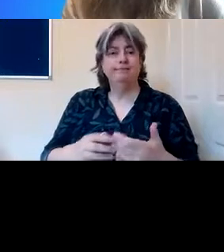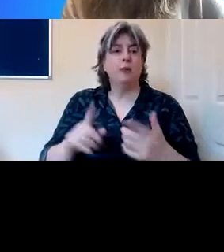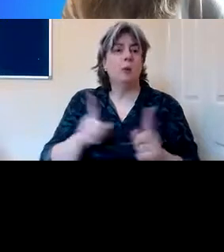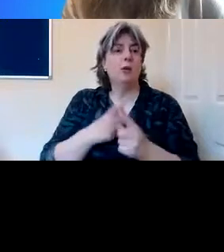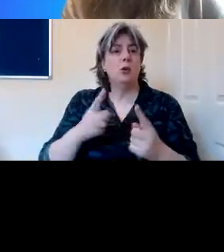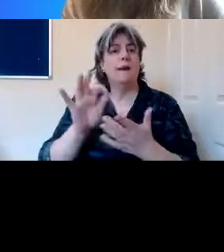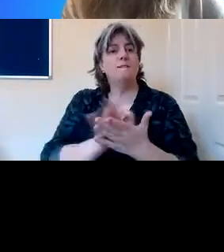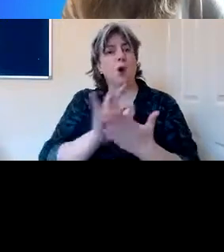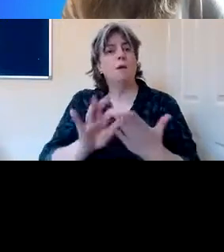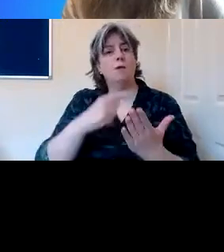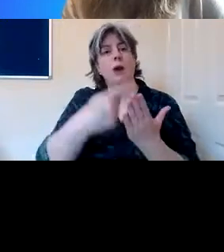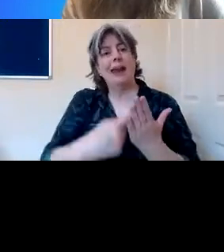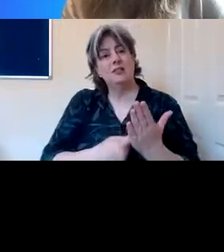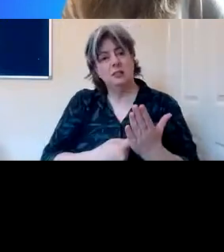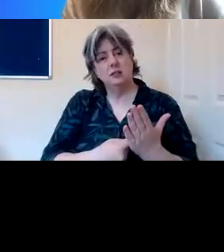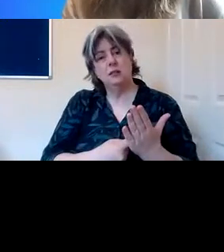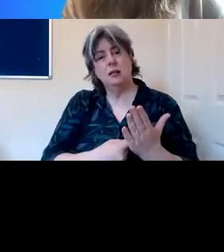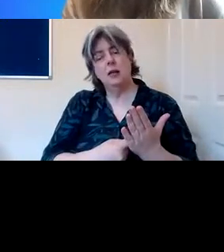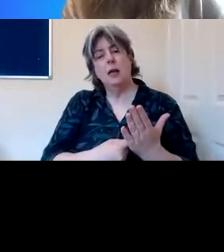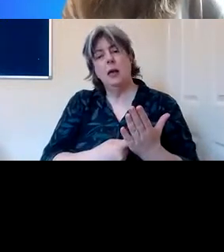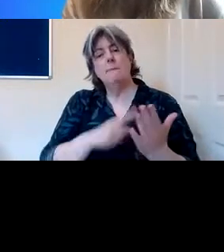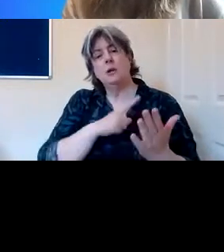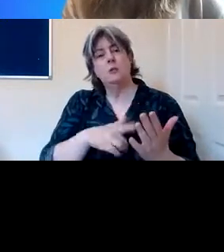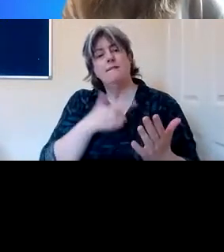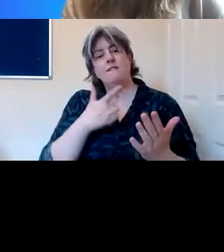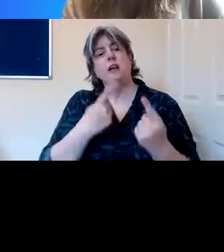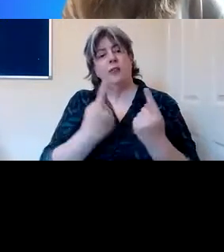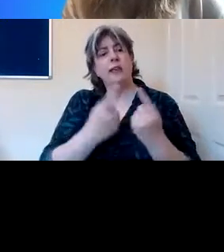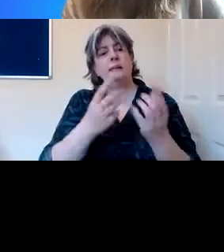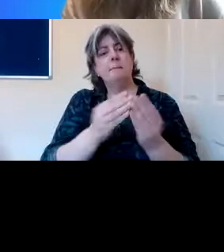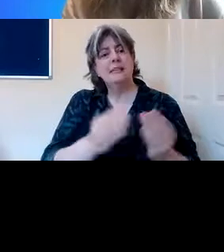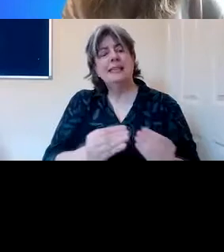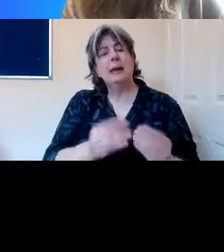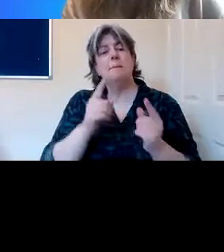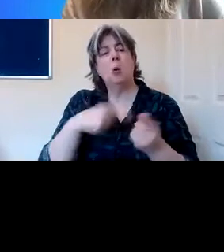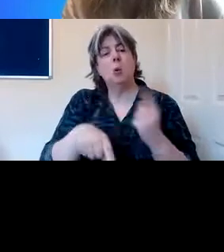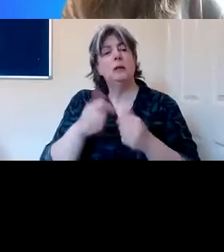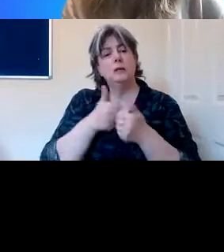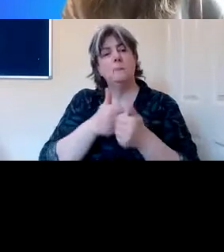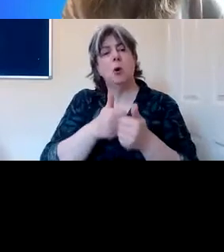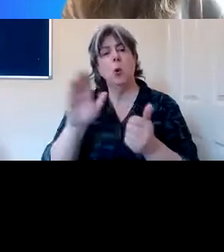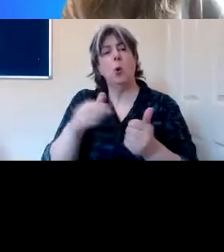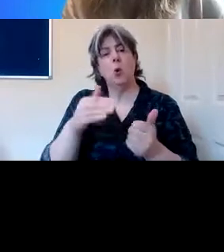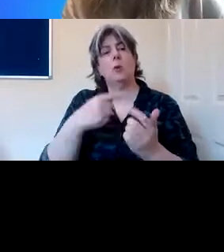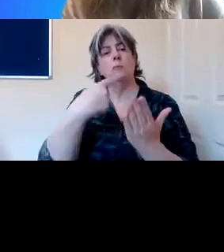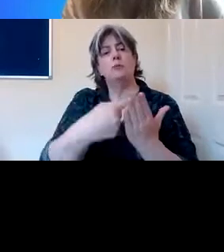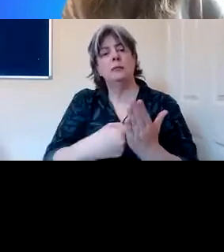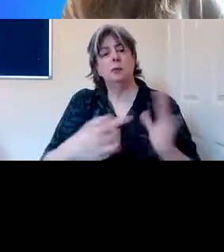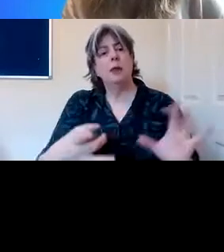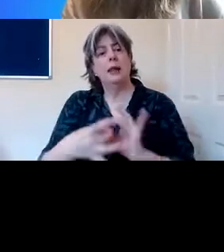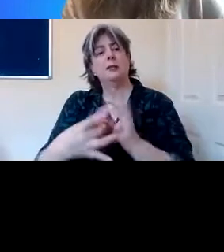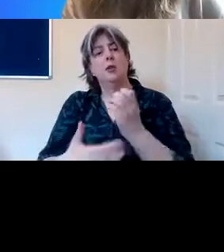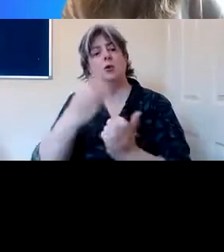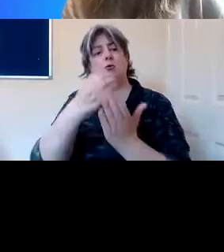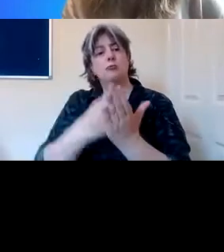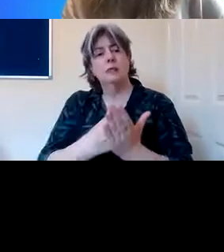we support all the principles, because there were things we felt were missing, but we support all the principles of the new curriculum, and it does have that transformative